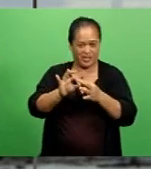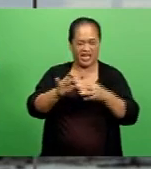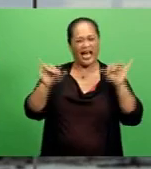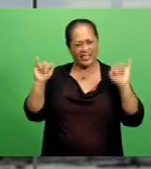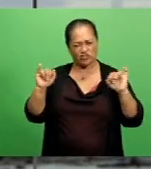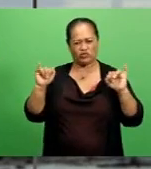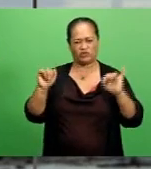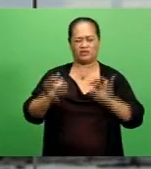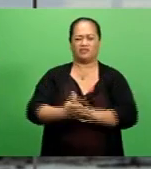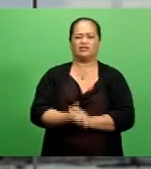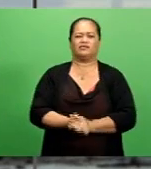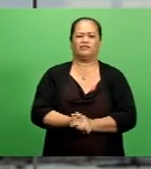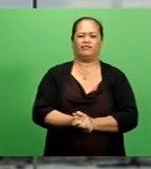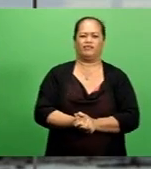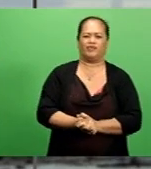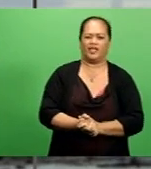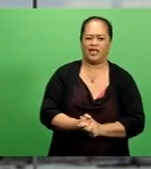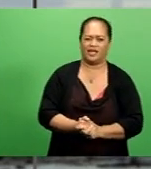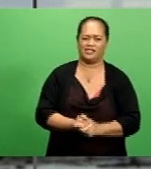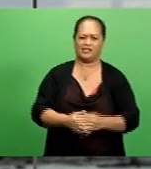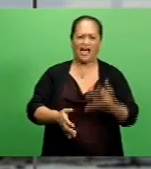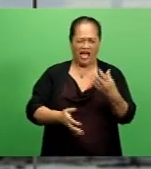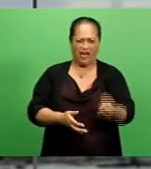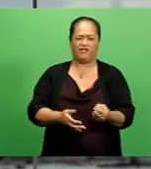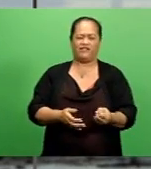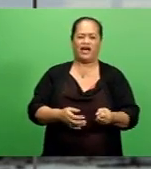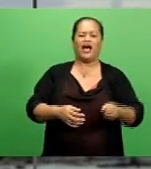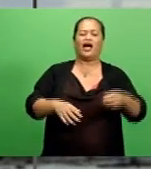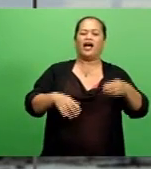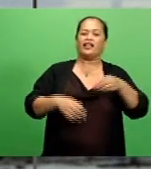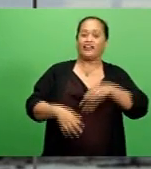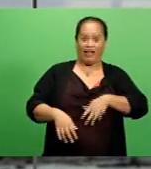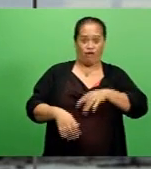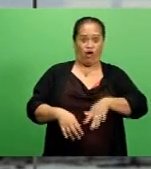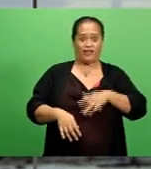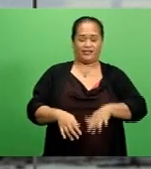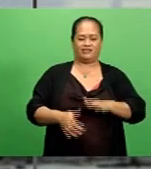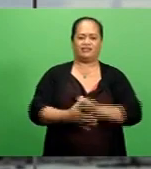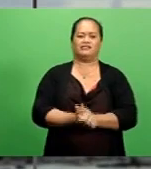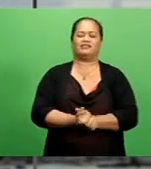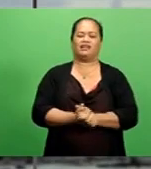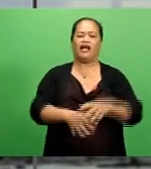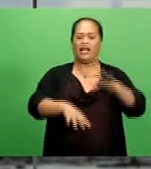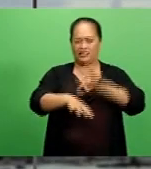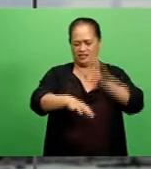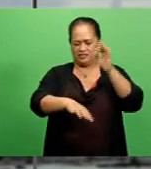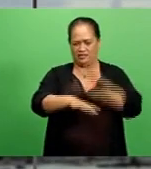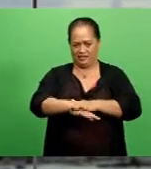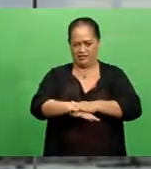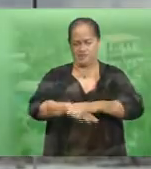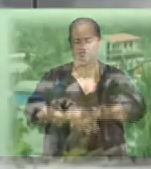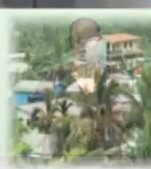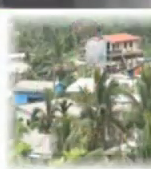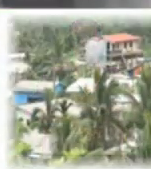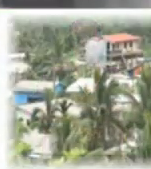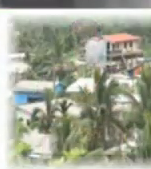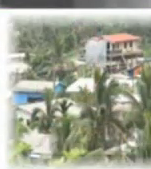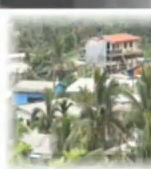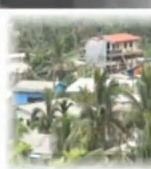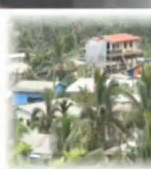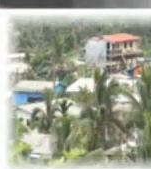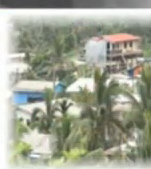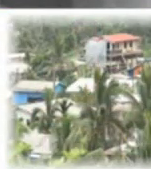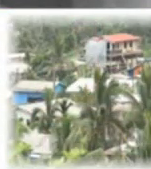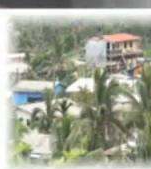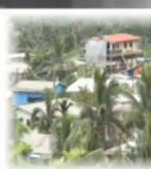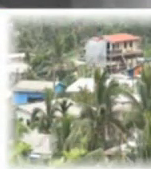records typhoid cases. For these stories and others, you can tune in daily to our sister radio station Gold FM to our poll question. This week we